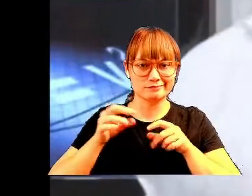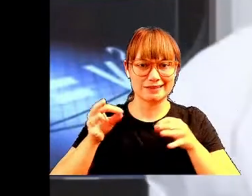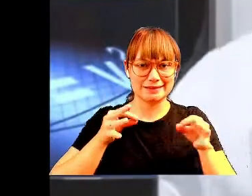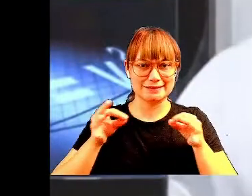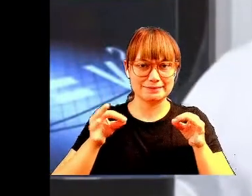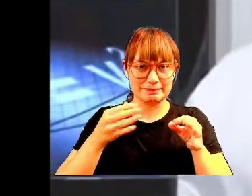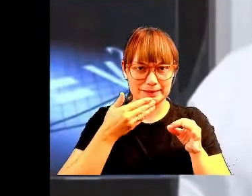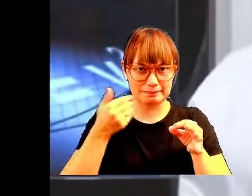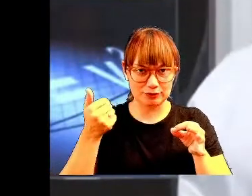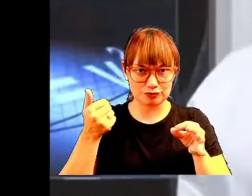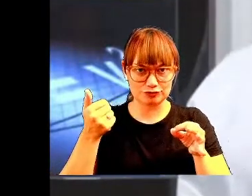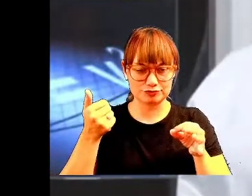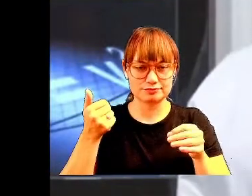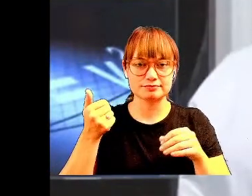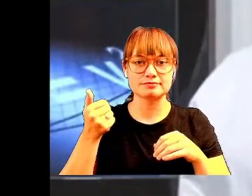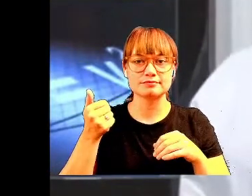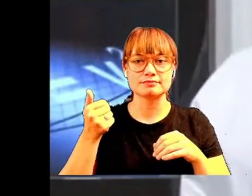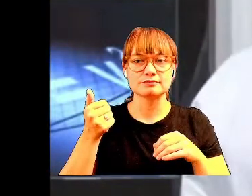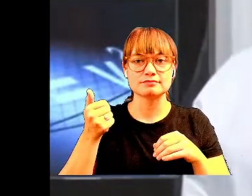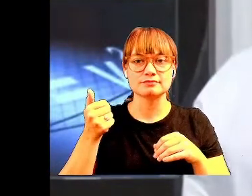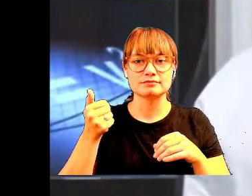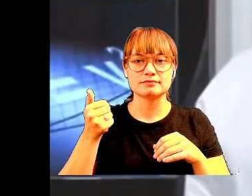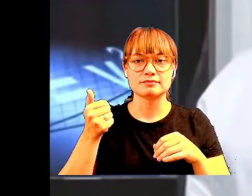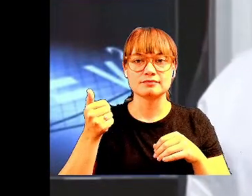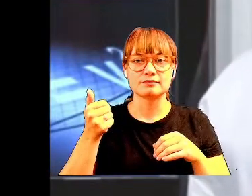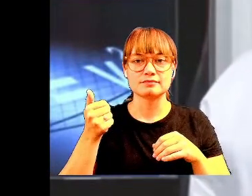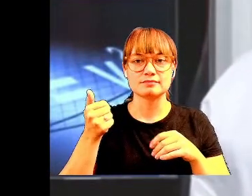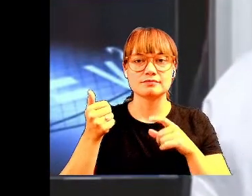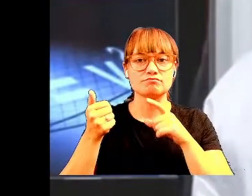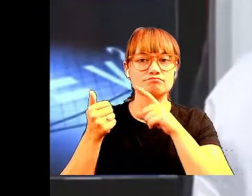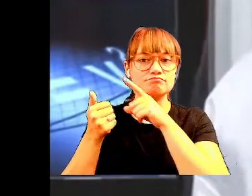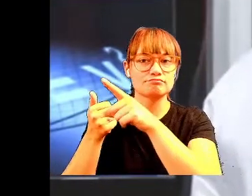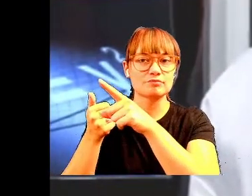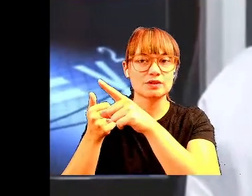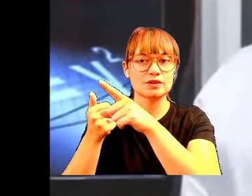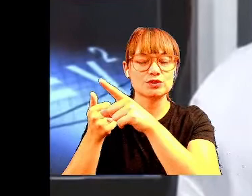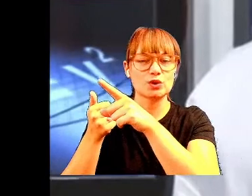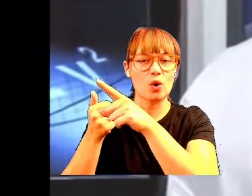is just the desired term